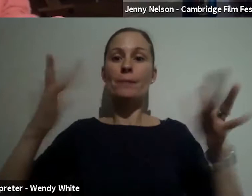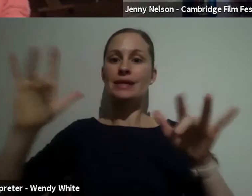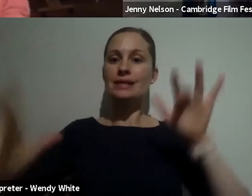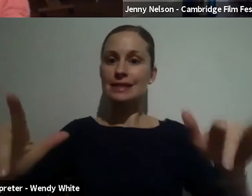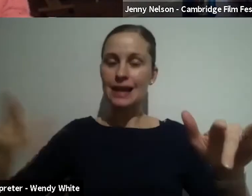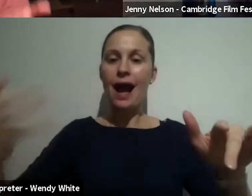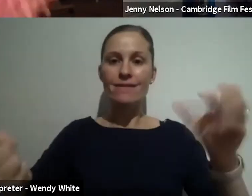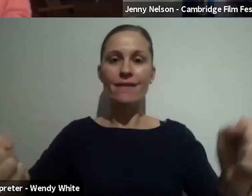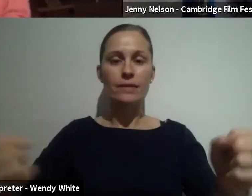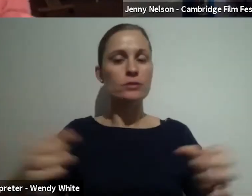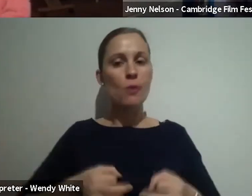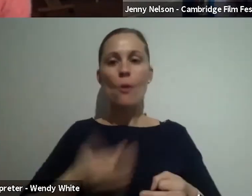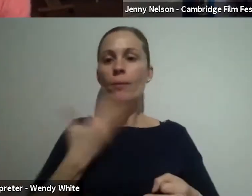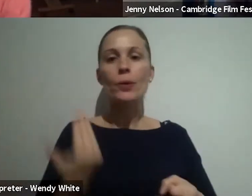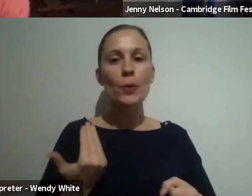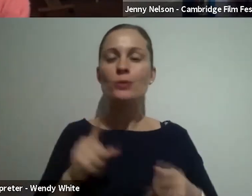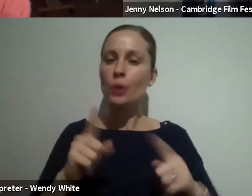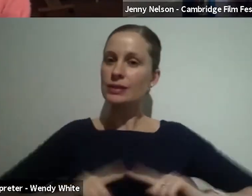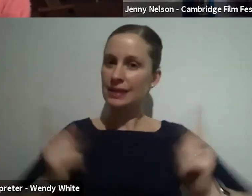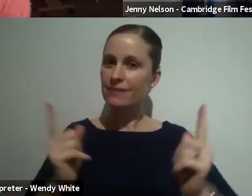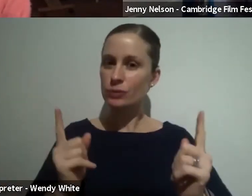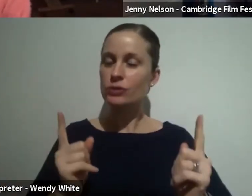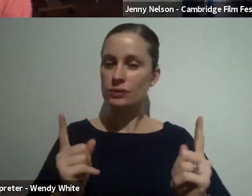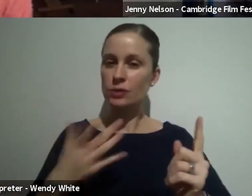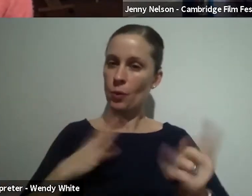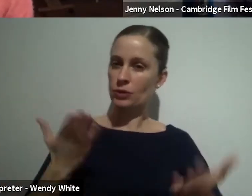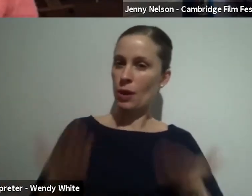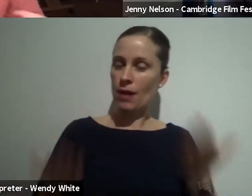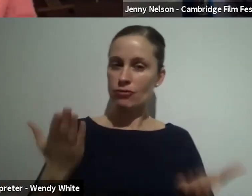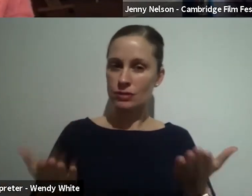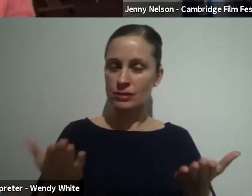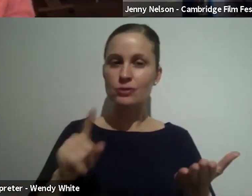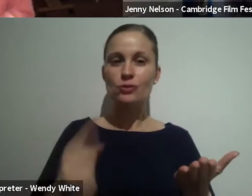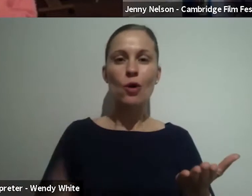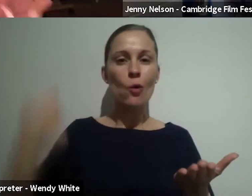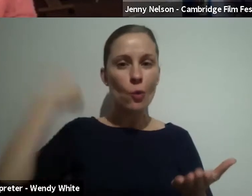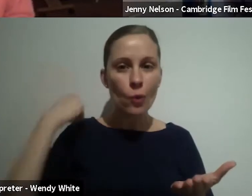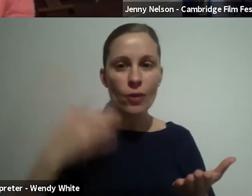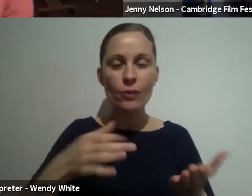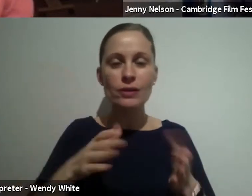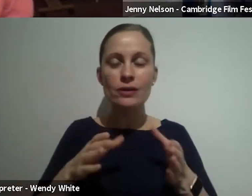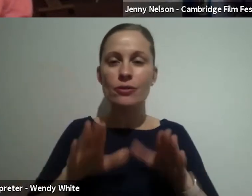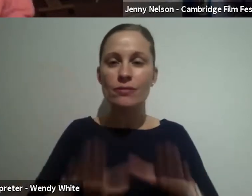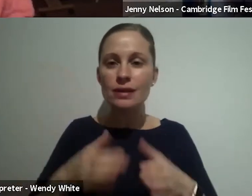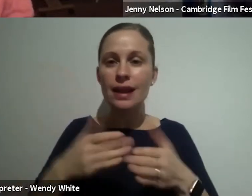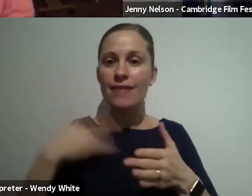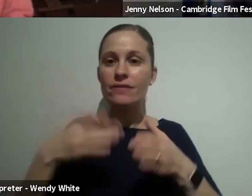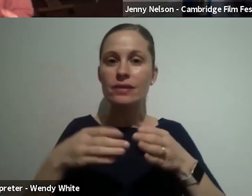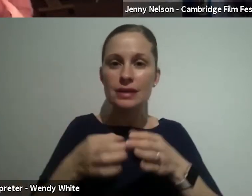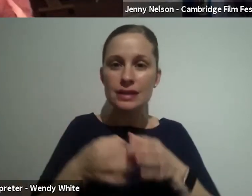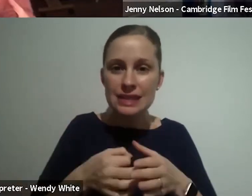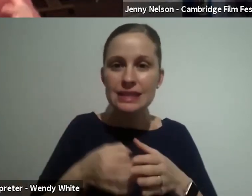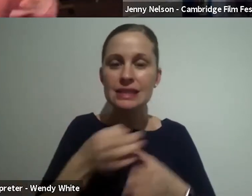ago already, no? It was a long time. And we didn't have access to much or so easy to some kind of